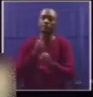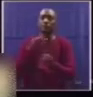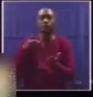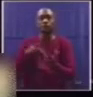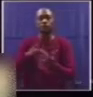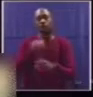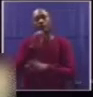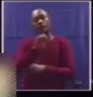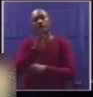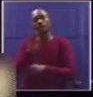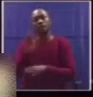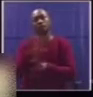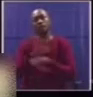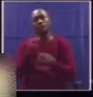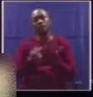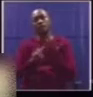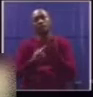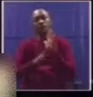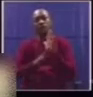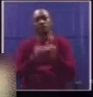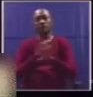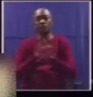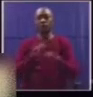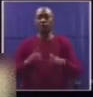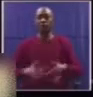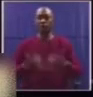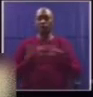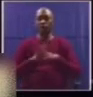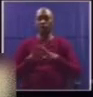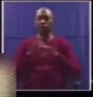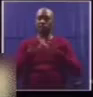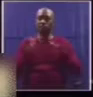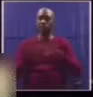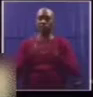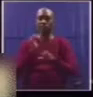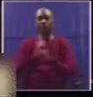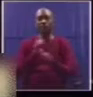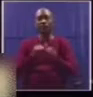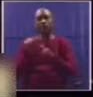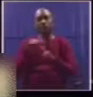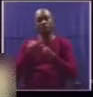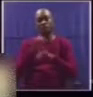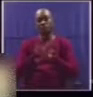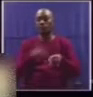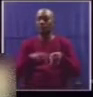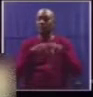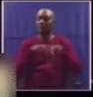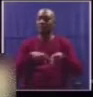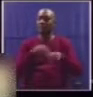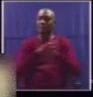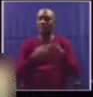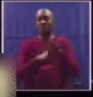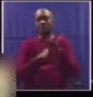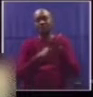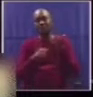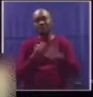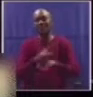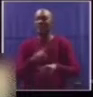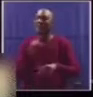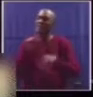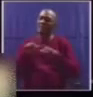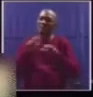of the EFF has seen the lives of many of our people being made better without the dependence on taxpayers' money. Thousands of young